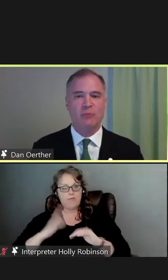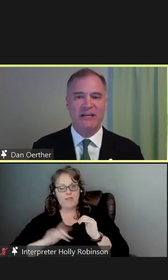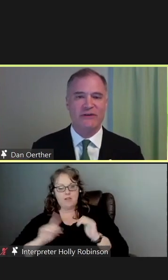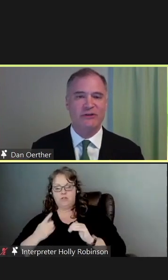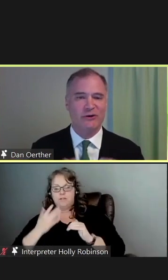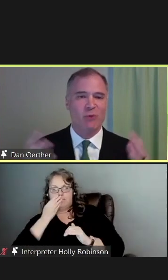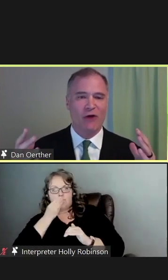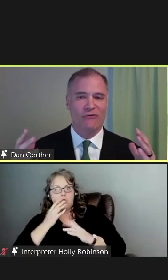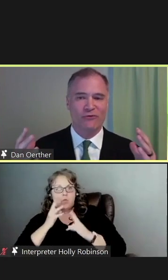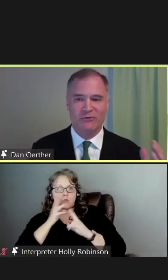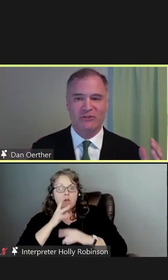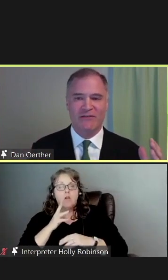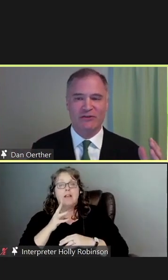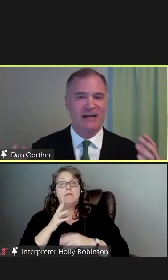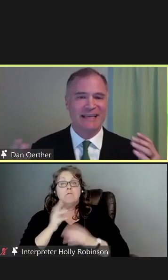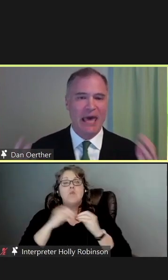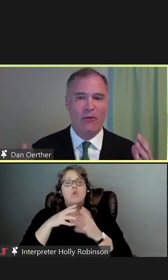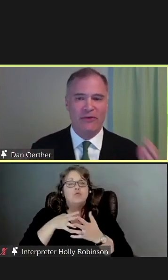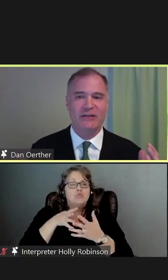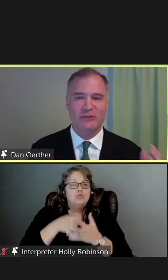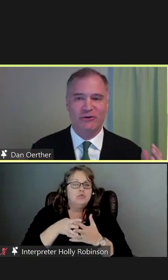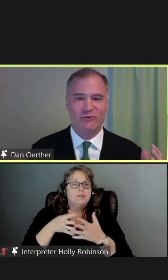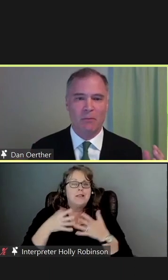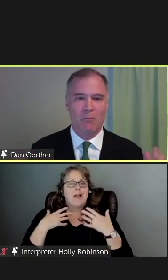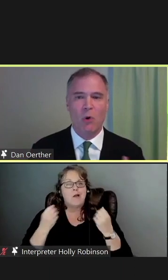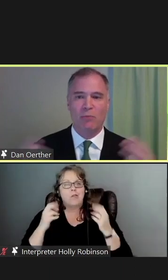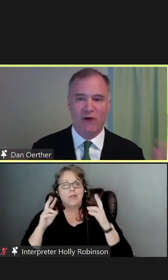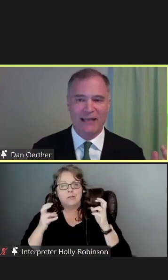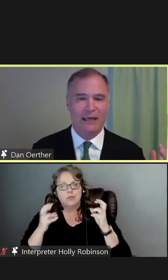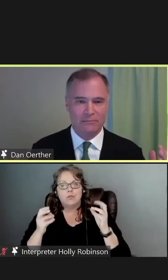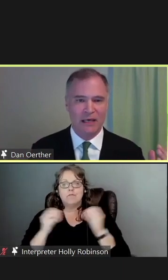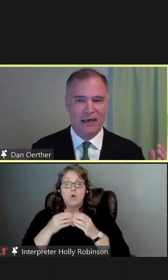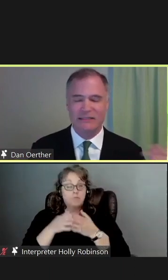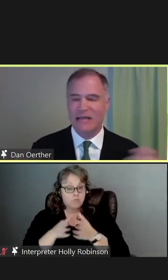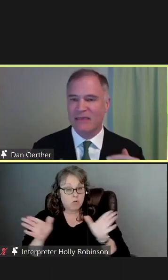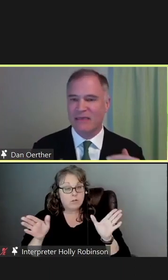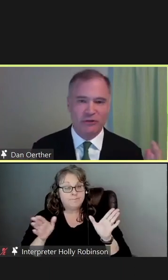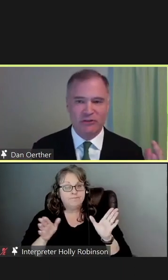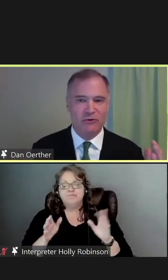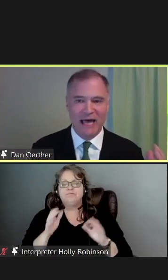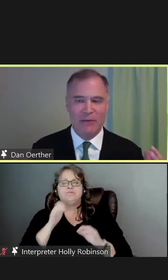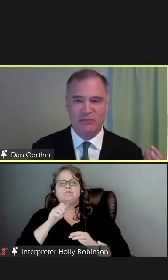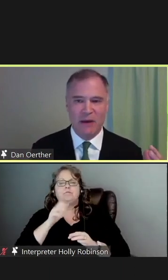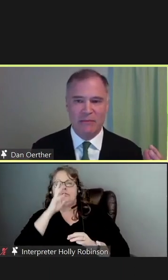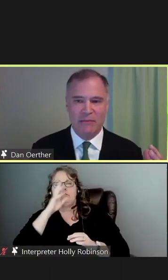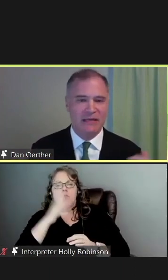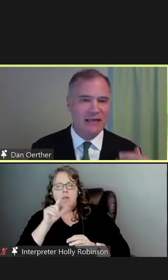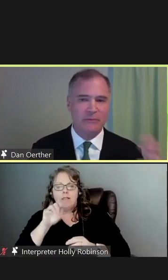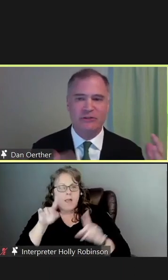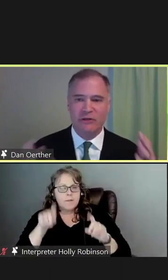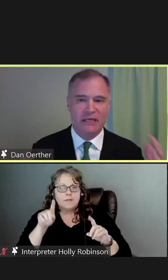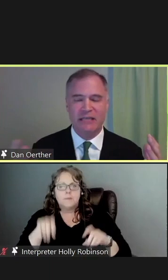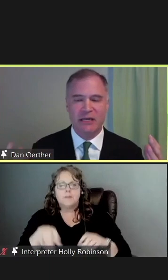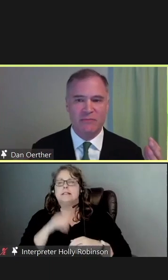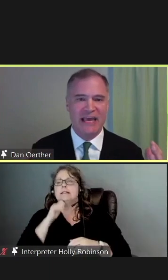we need to return to our roots of addressing health issues more broadly. It's not that we shouldn't do lab experiments and not that we